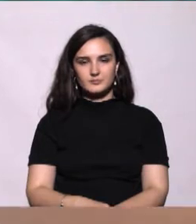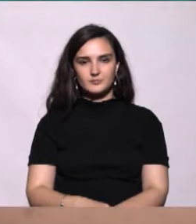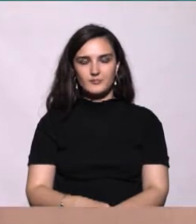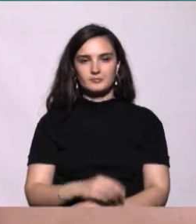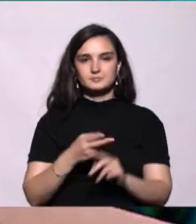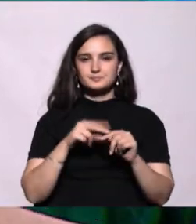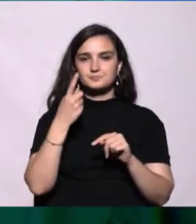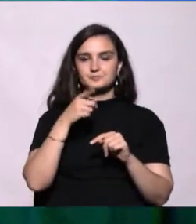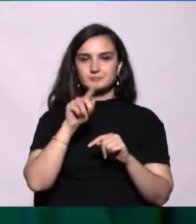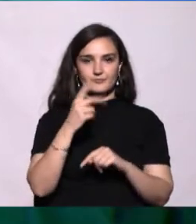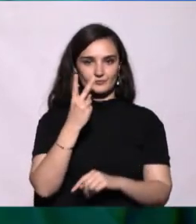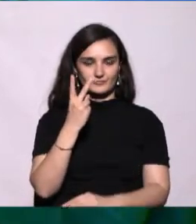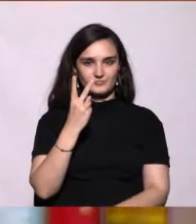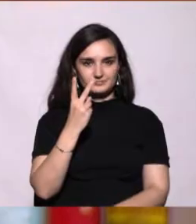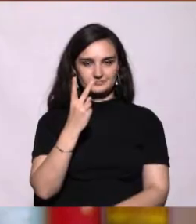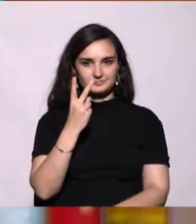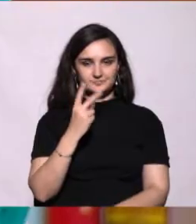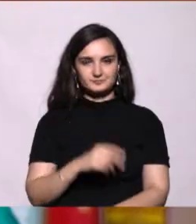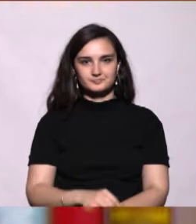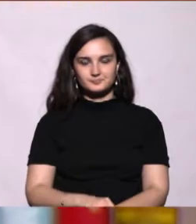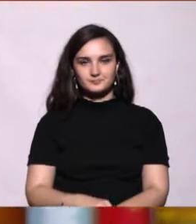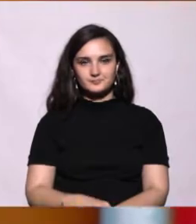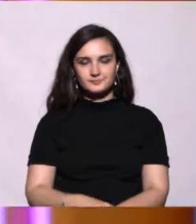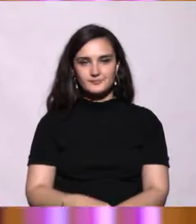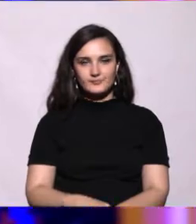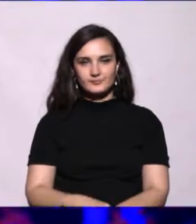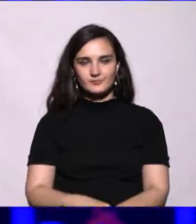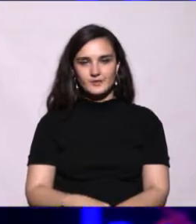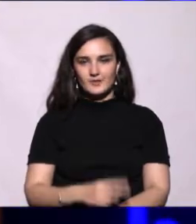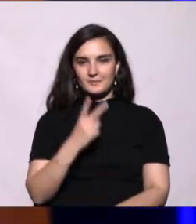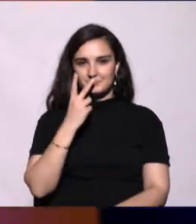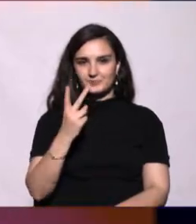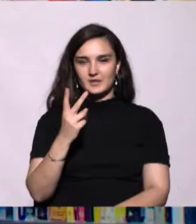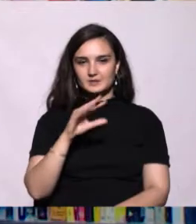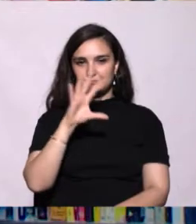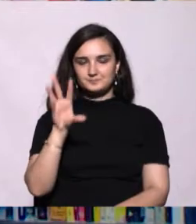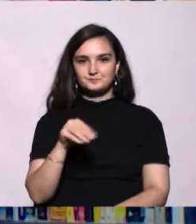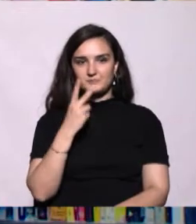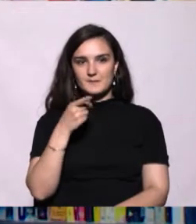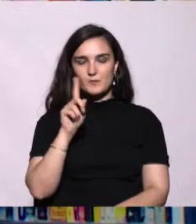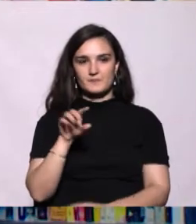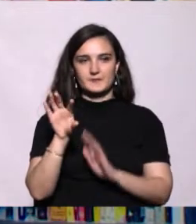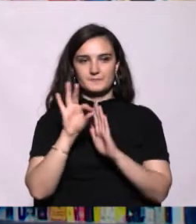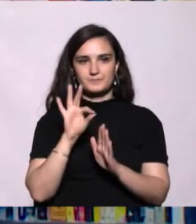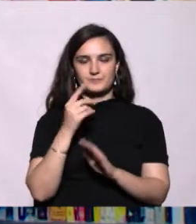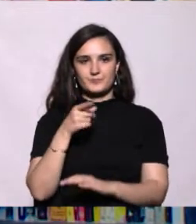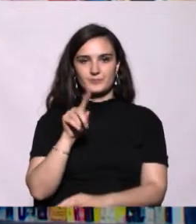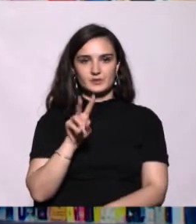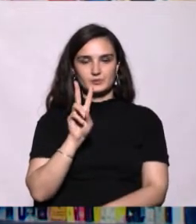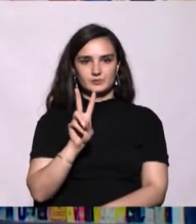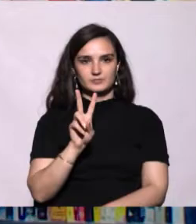And it is number two. So, look at the board and let's find number two.